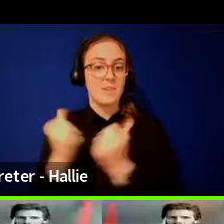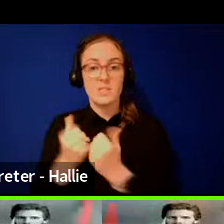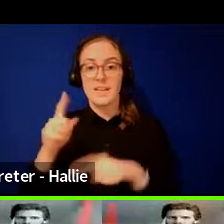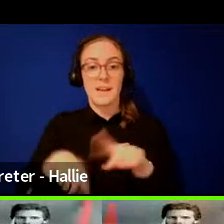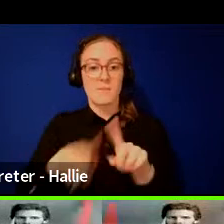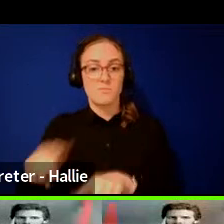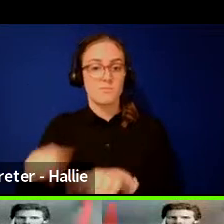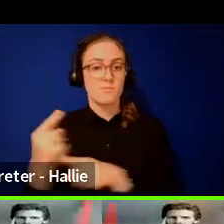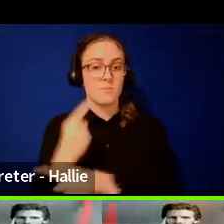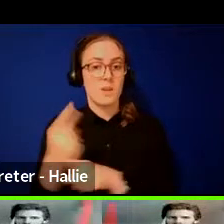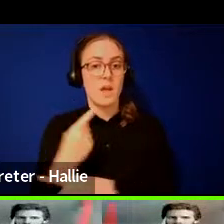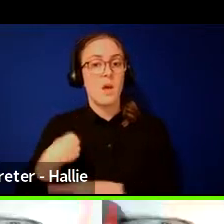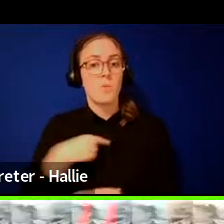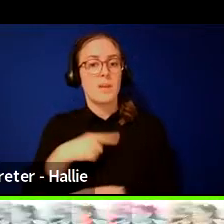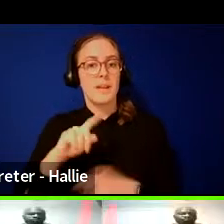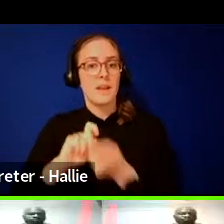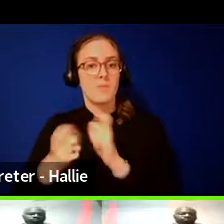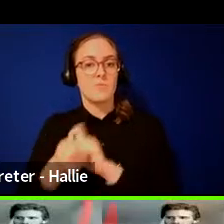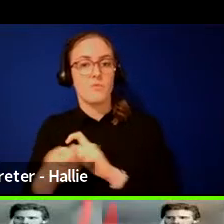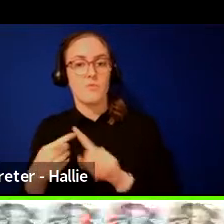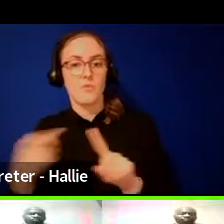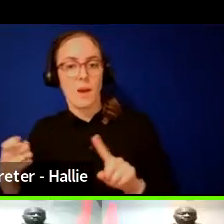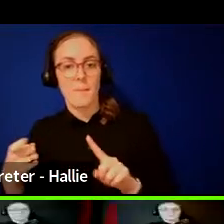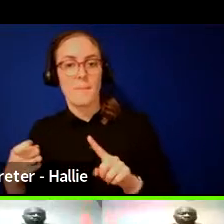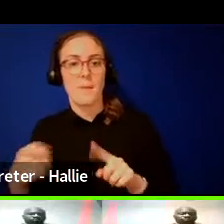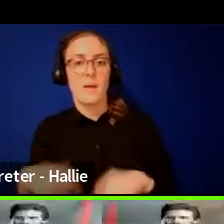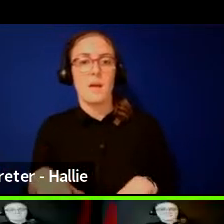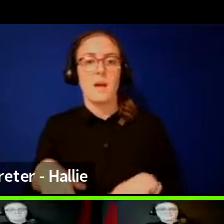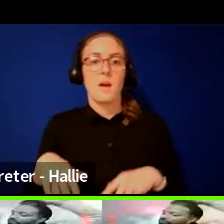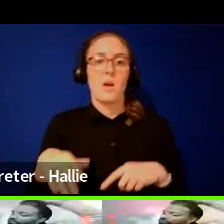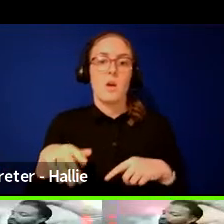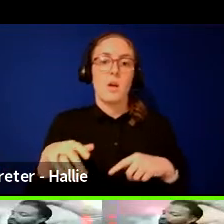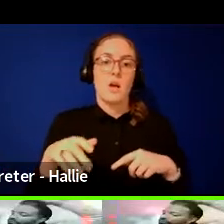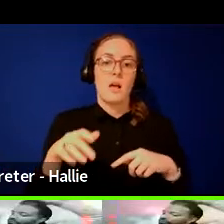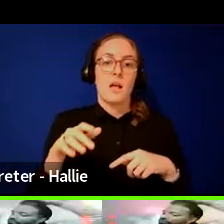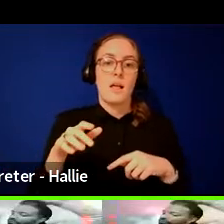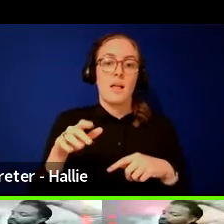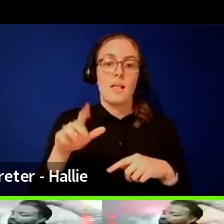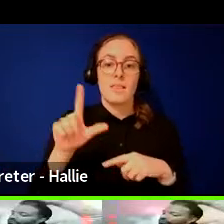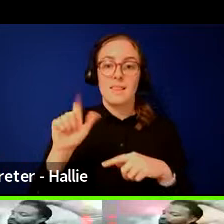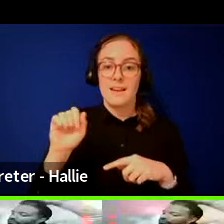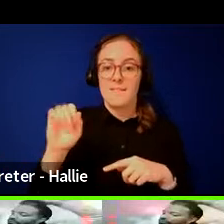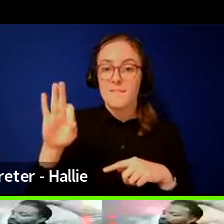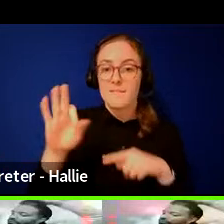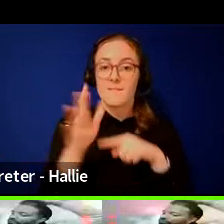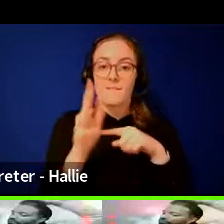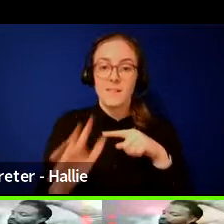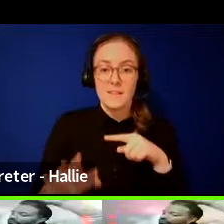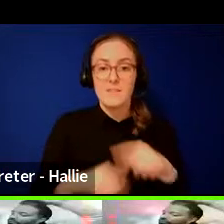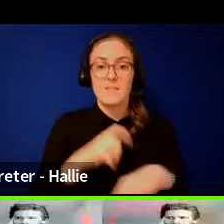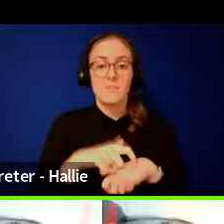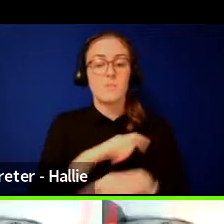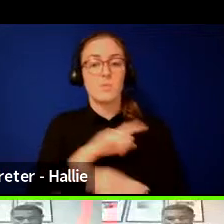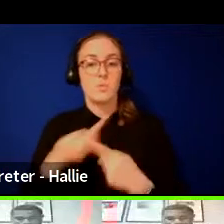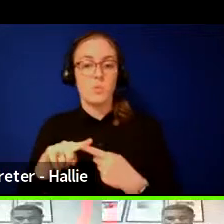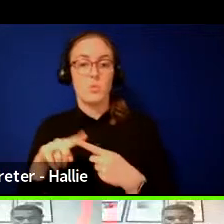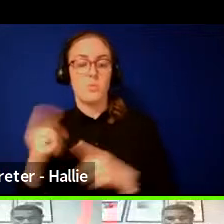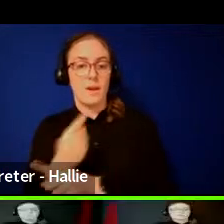from leaf season, to back to regular collection season. We didn't get any snow this